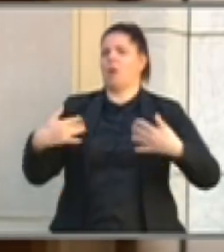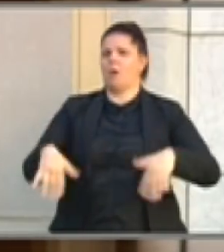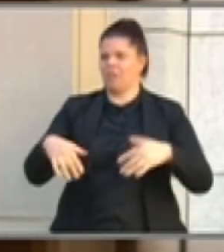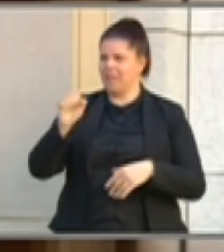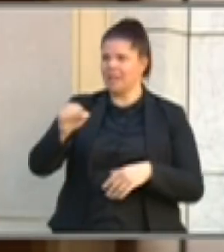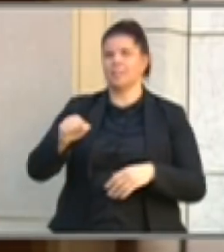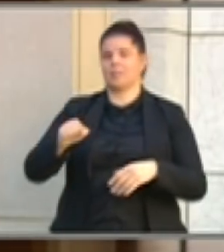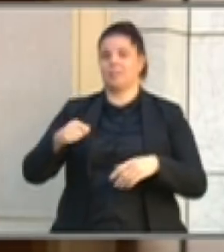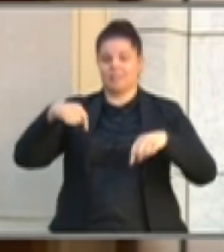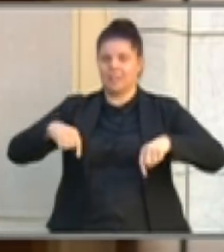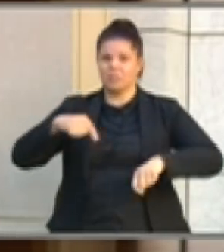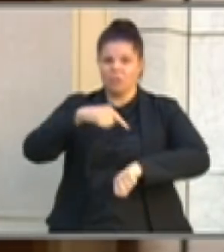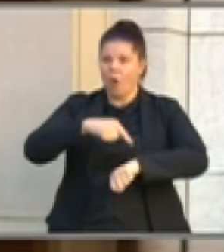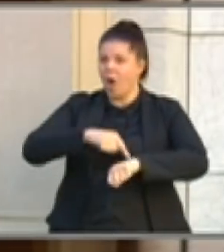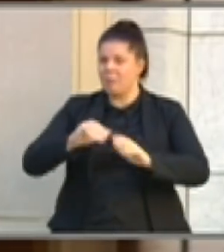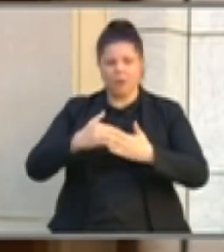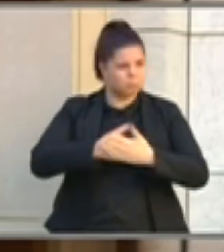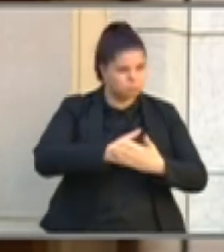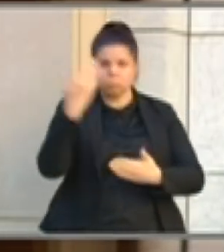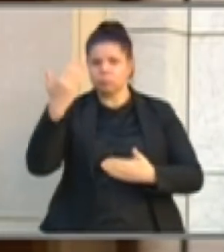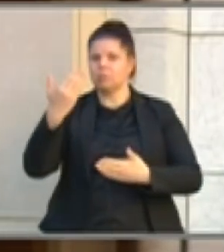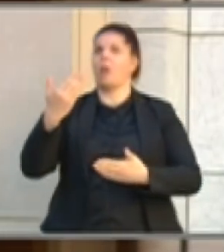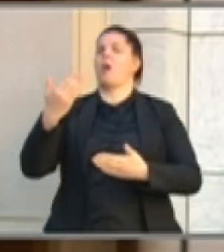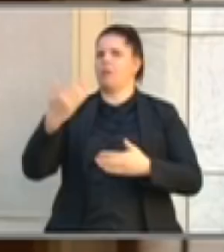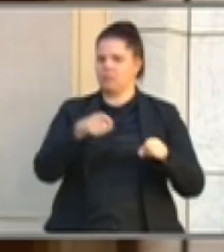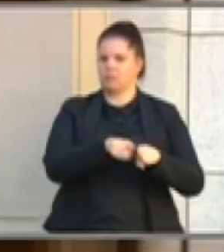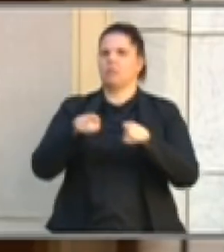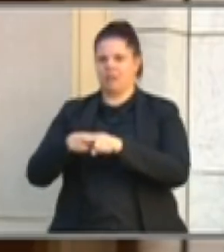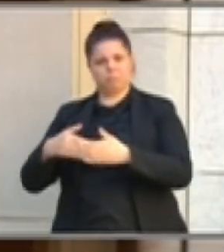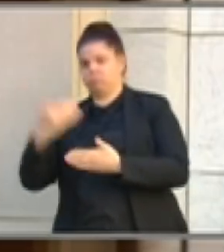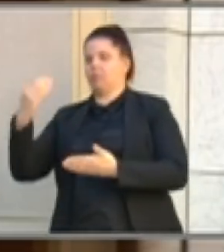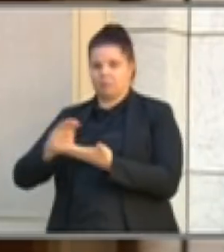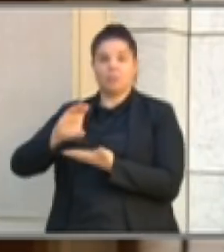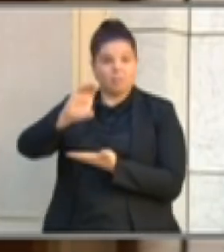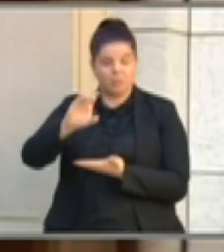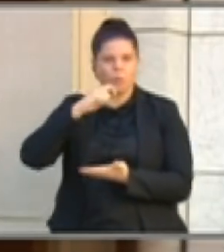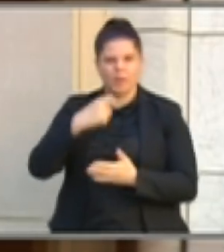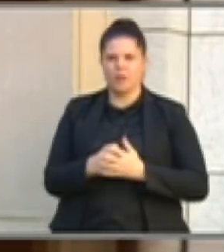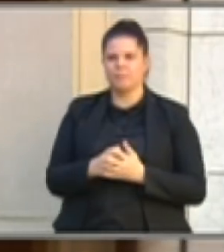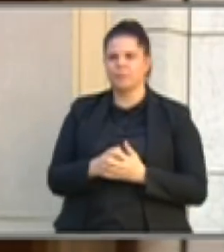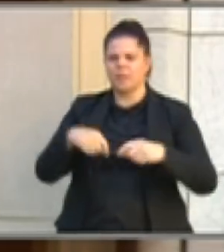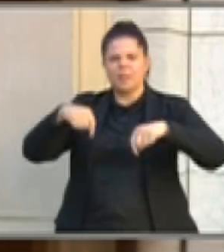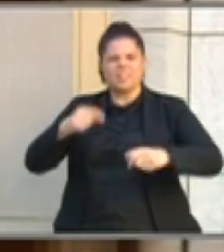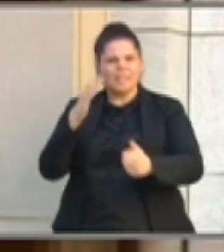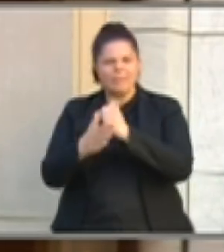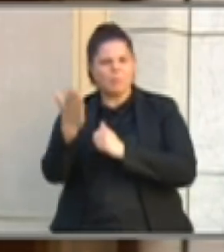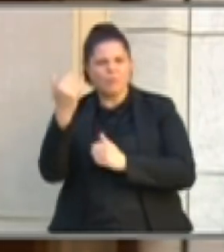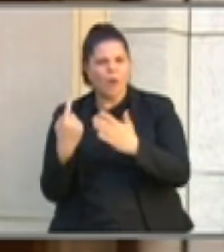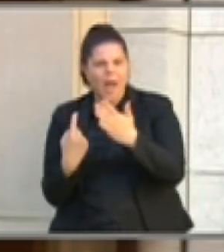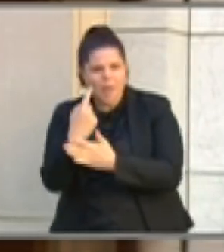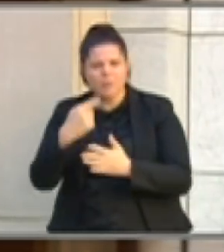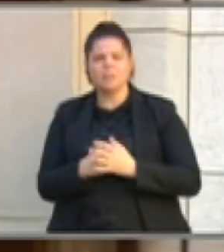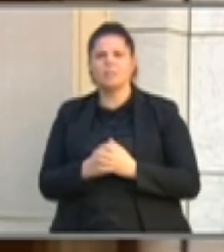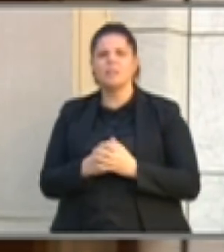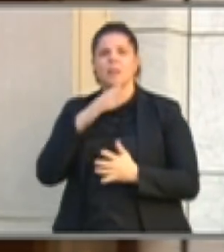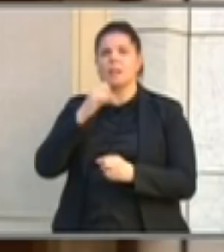extraordinary times. But we are in uncharted waters, David, and the government will continue to do all within our power and all